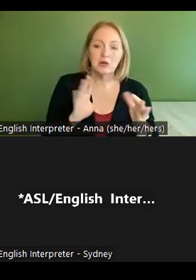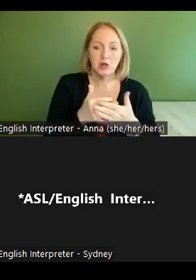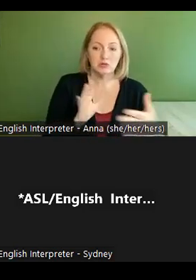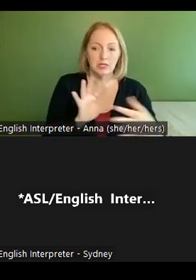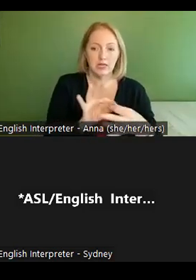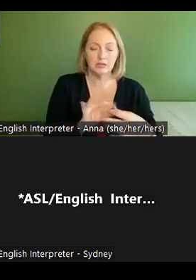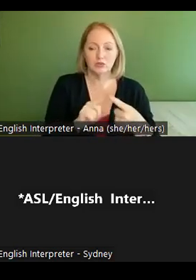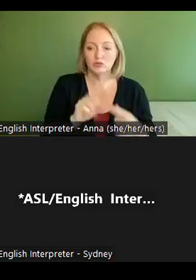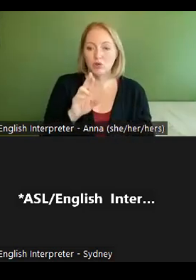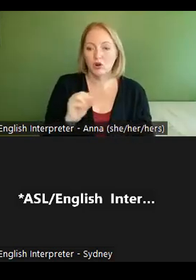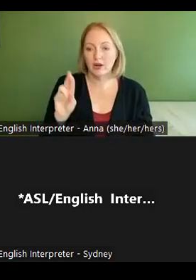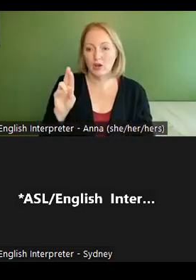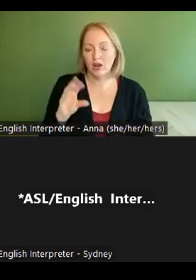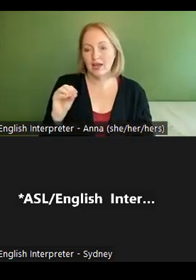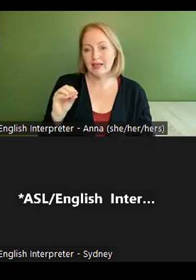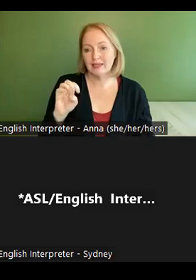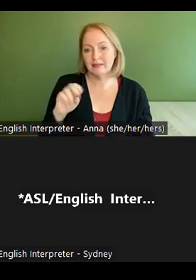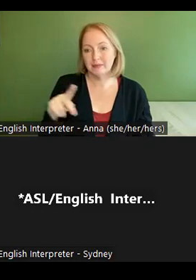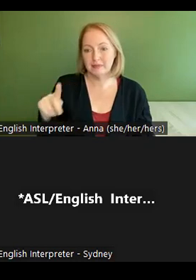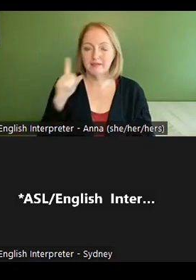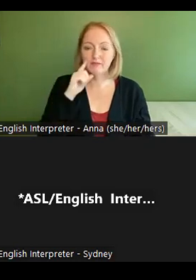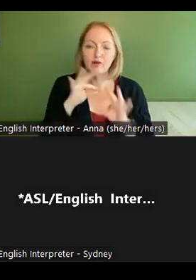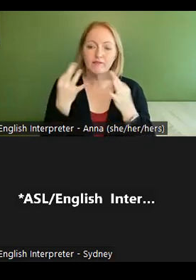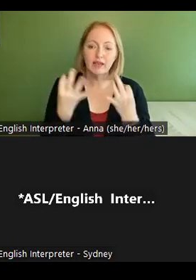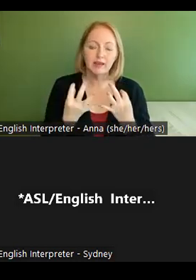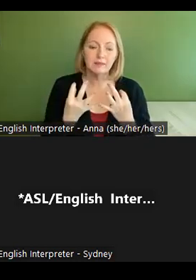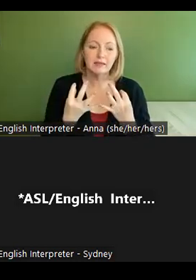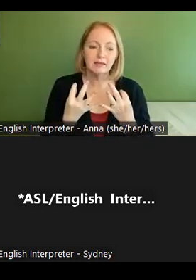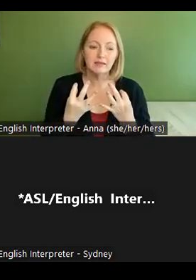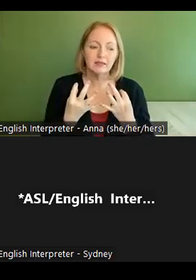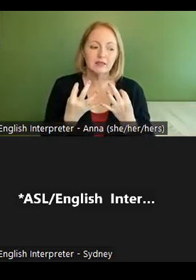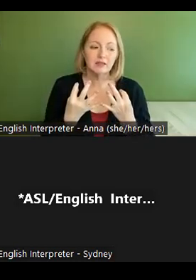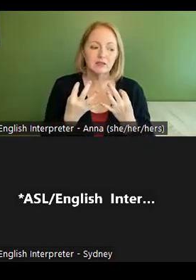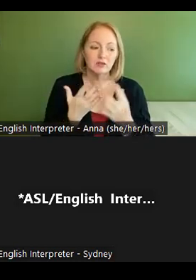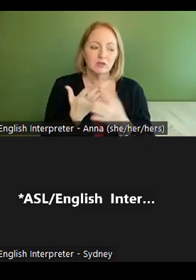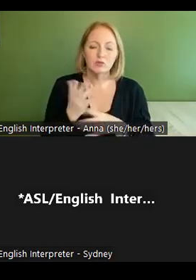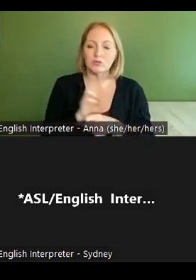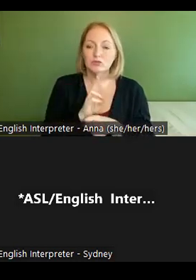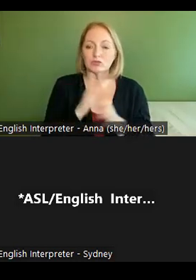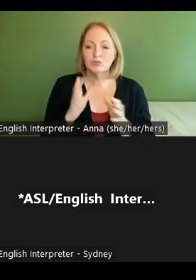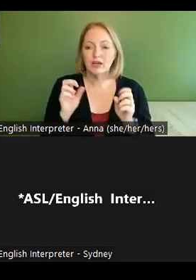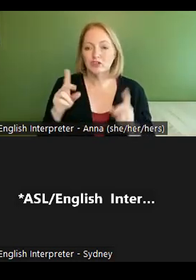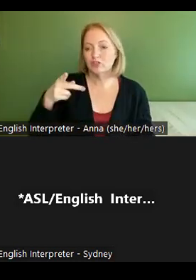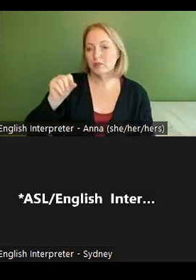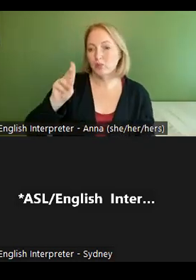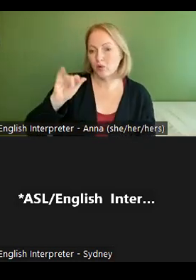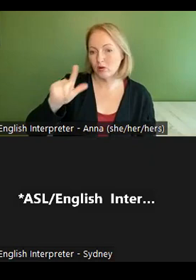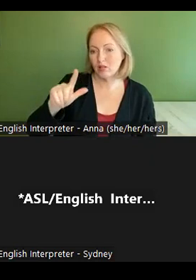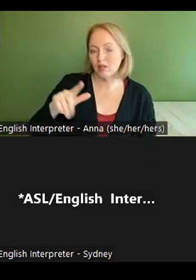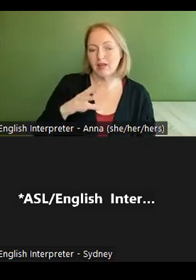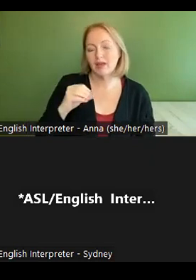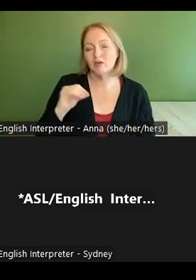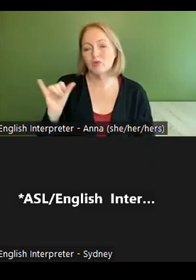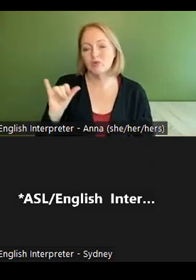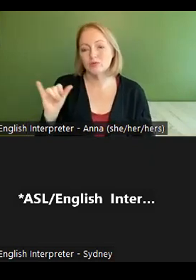to R&Rs and APPs for families through the consumer education portal. And then